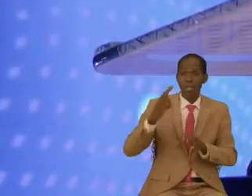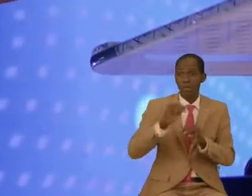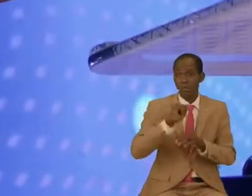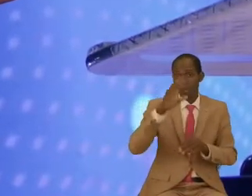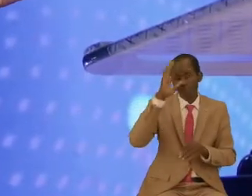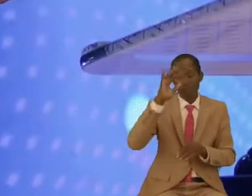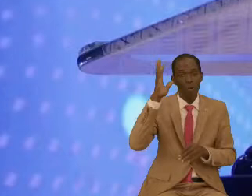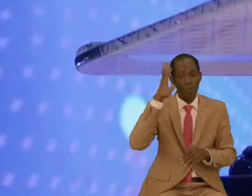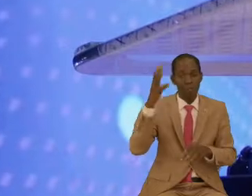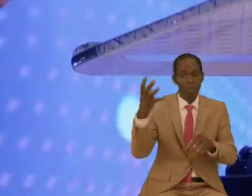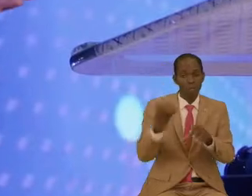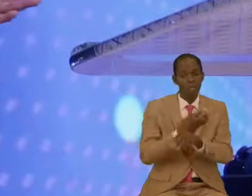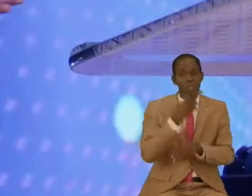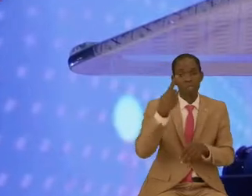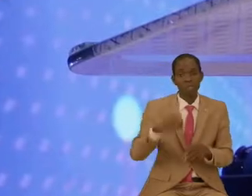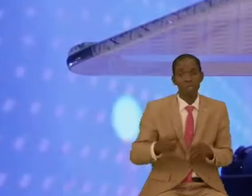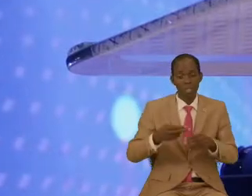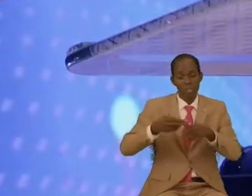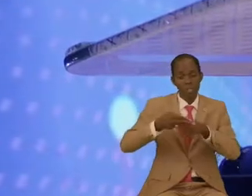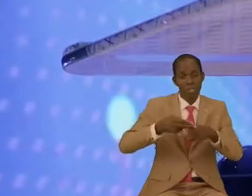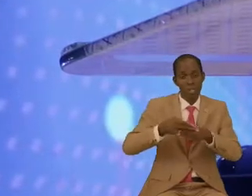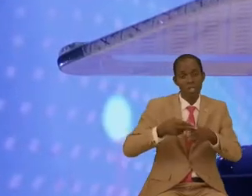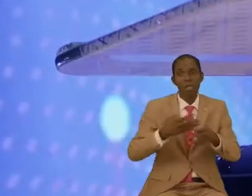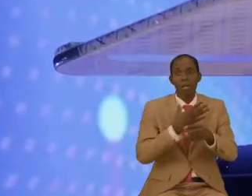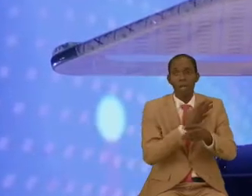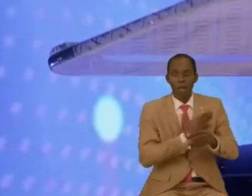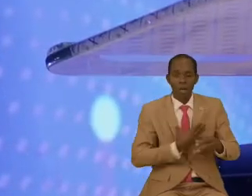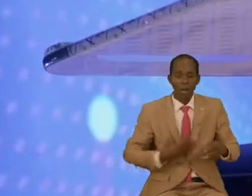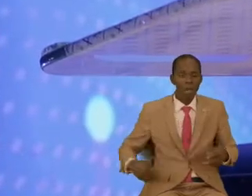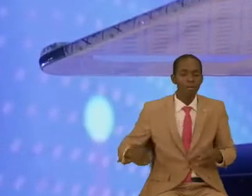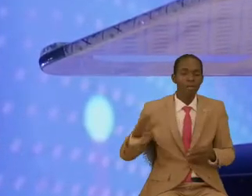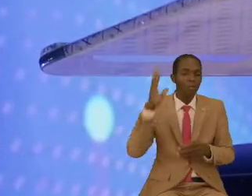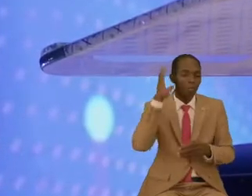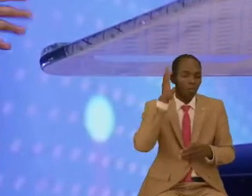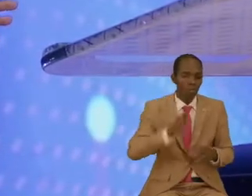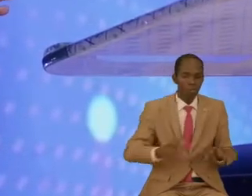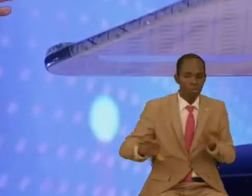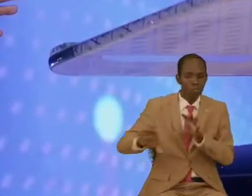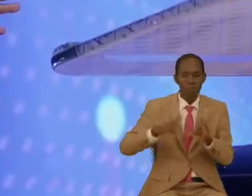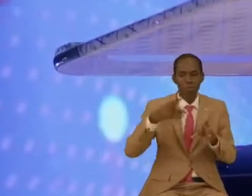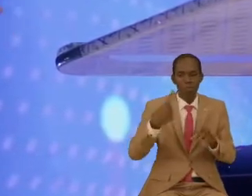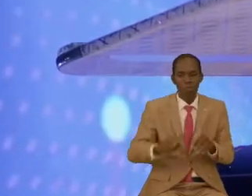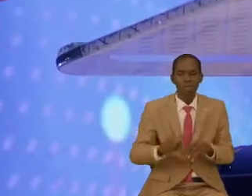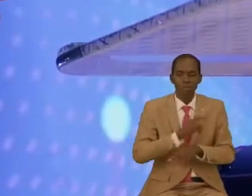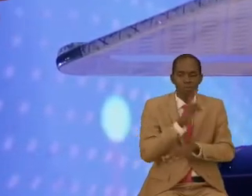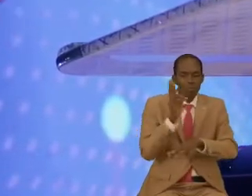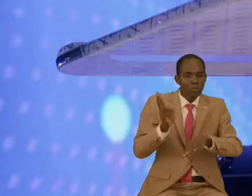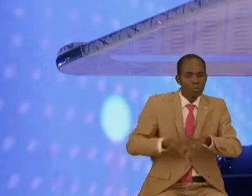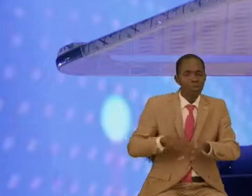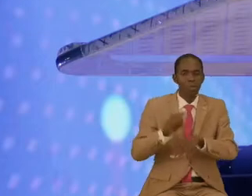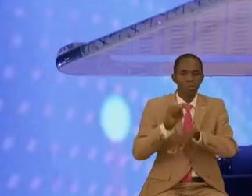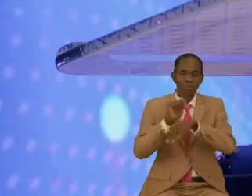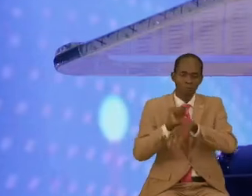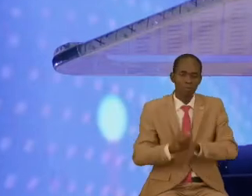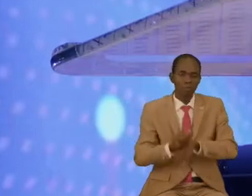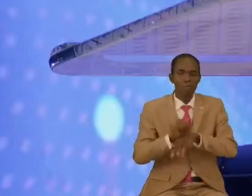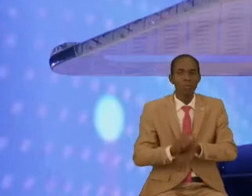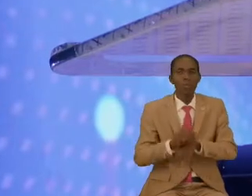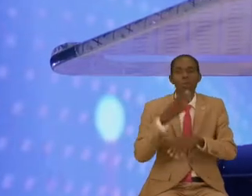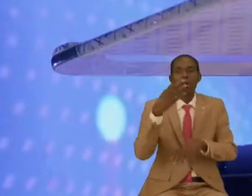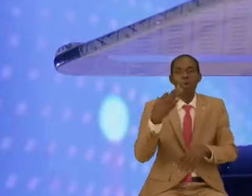knife, surgical knife, and perform the fleshly rite and ceremony of